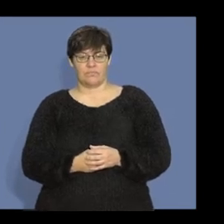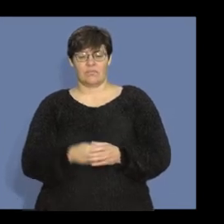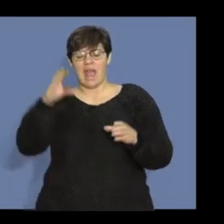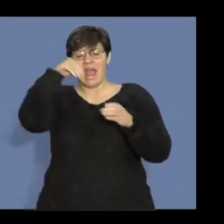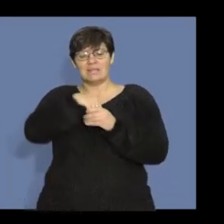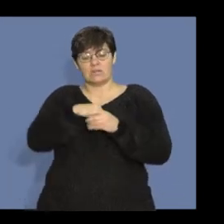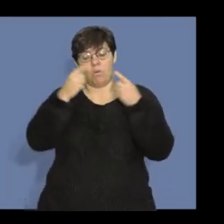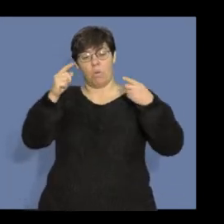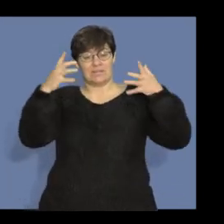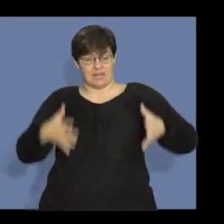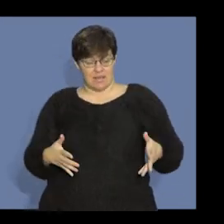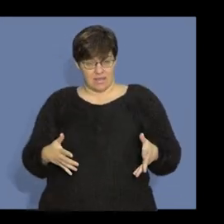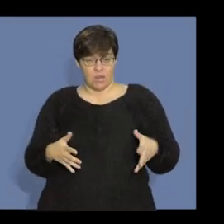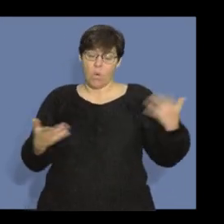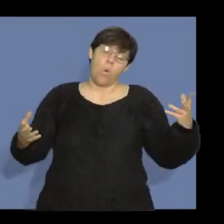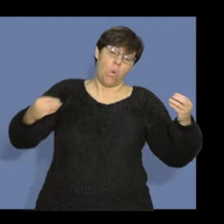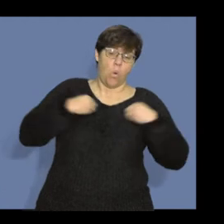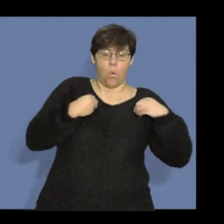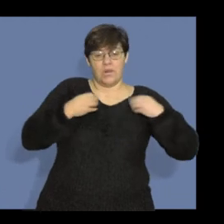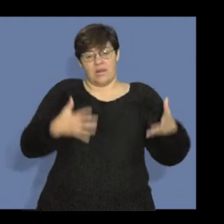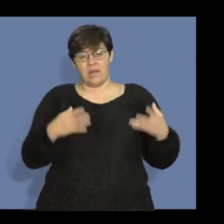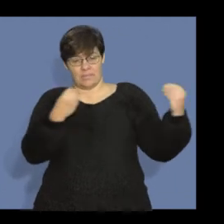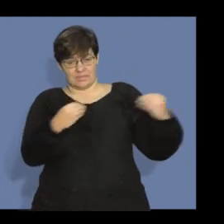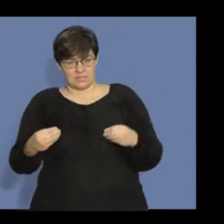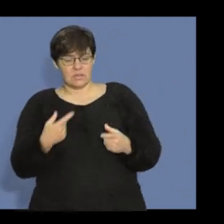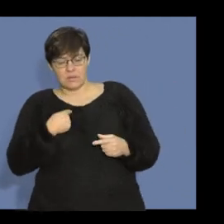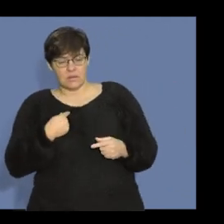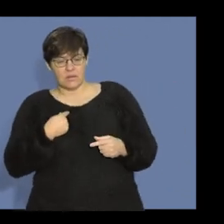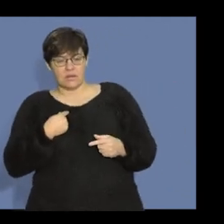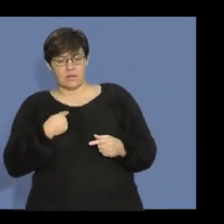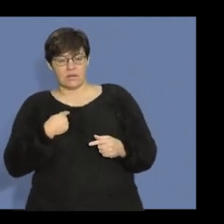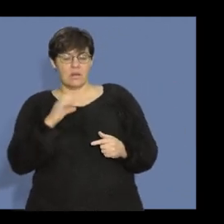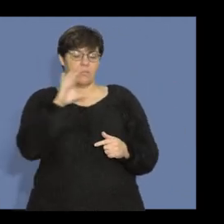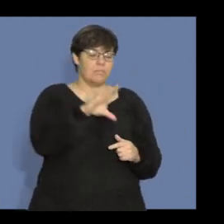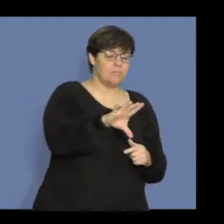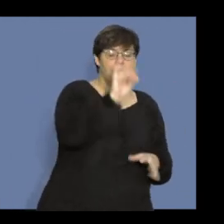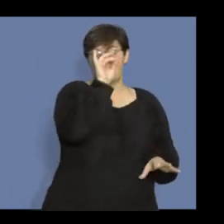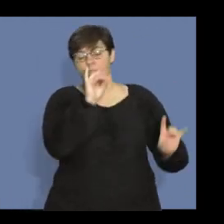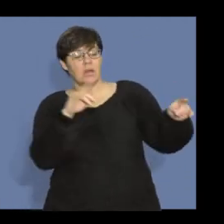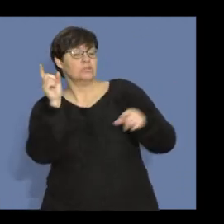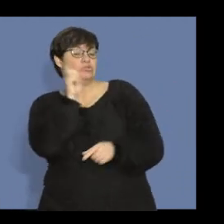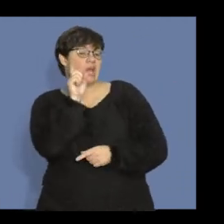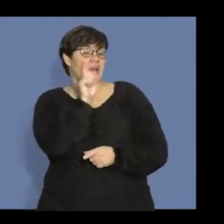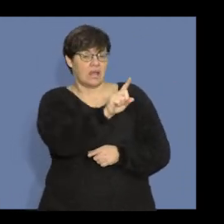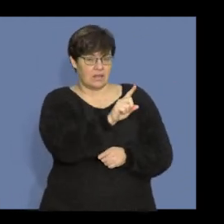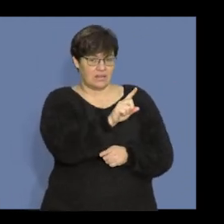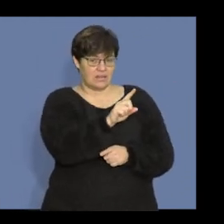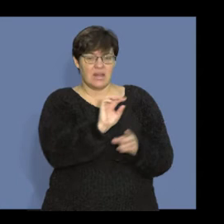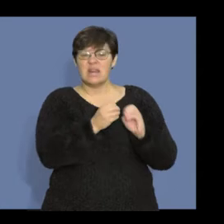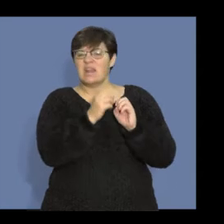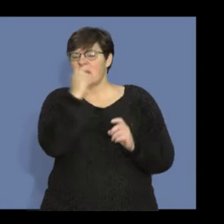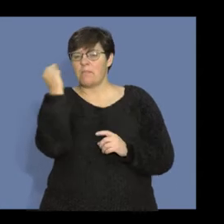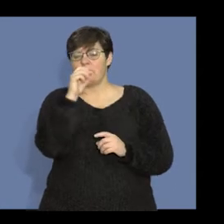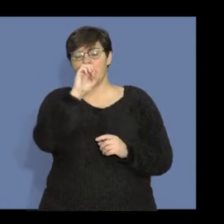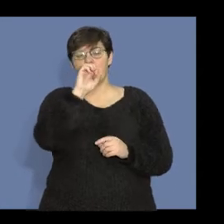The internal auditor or the owner could conduct spot checks on the calculation of VAT input and